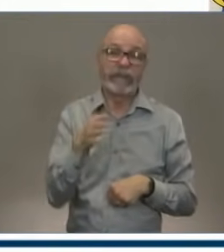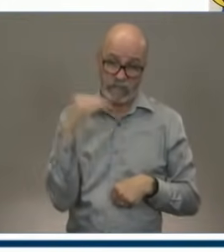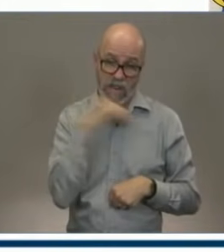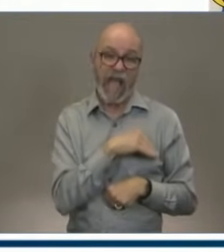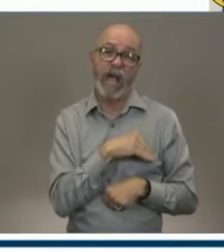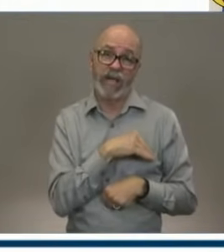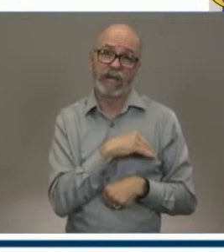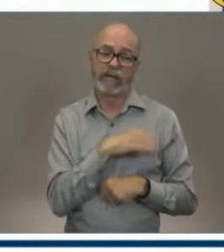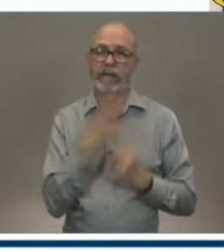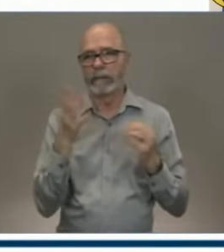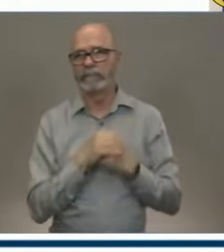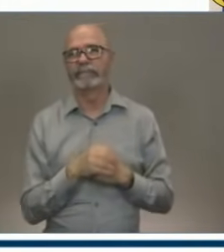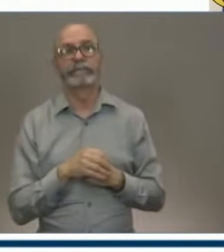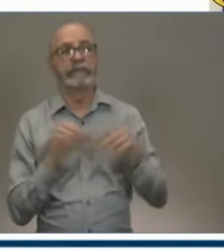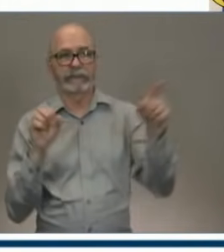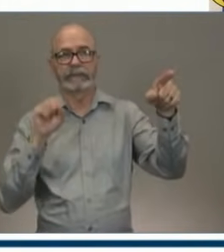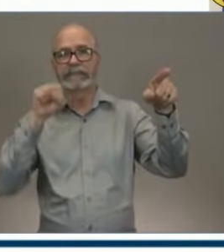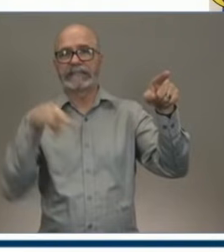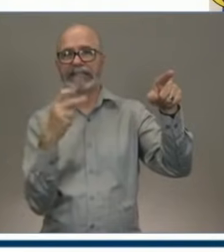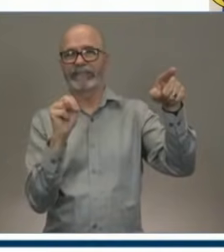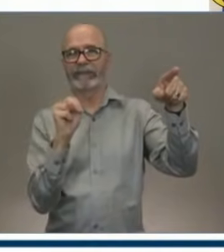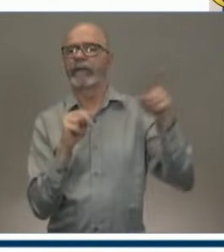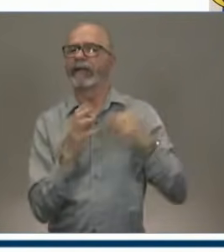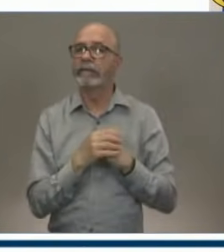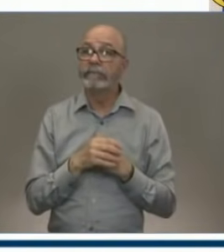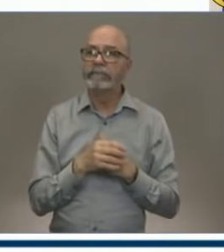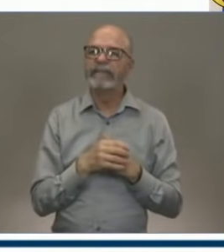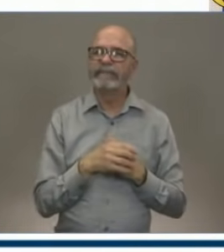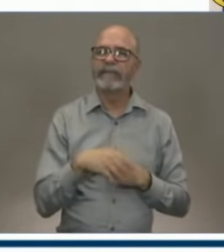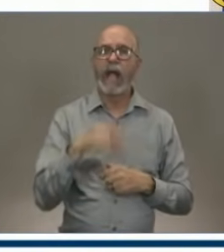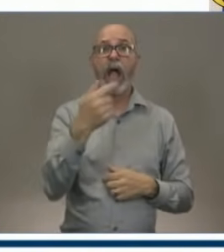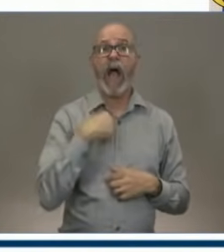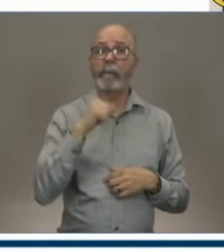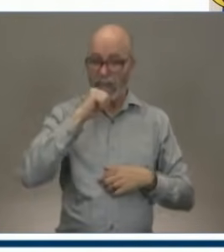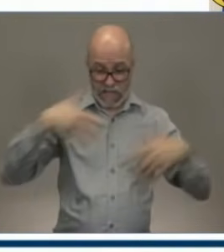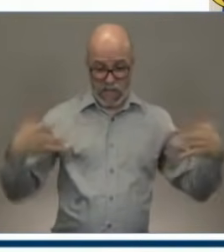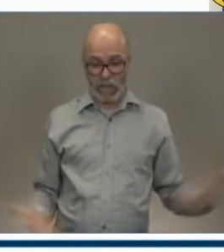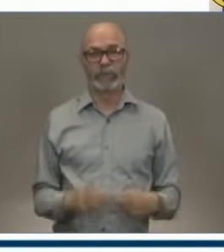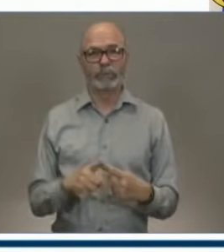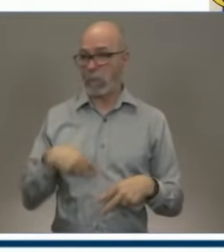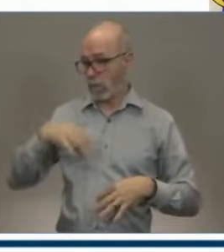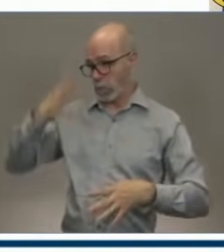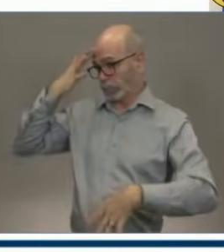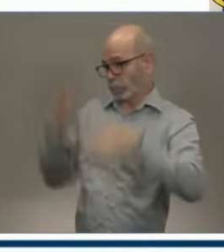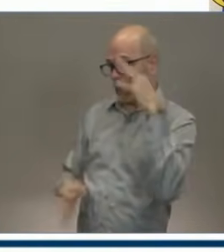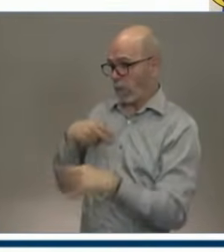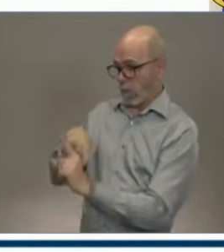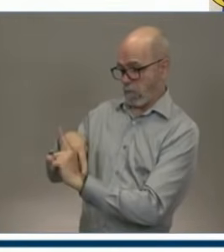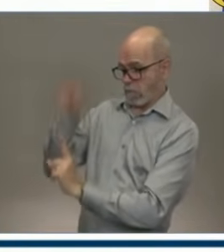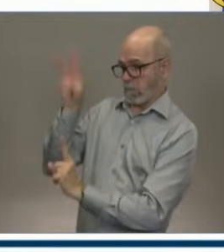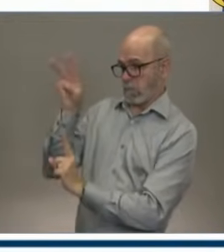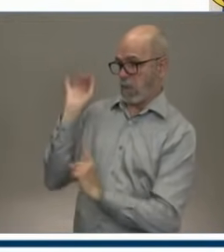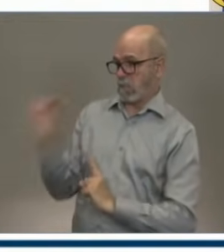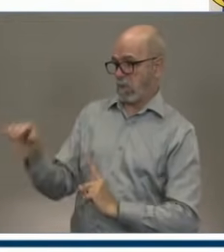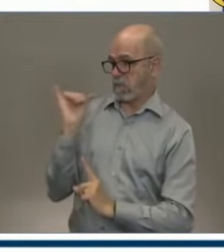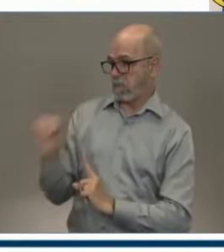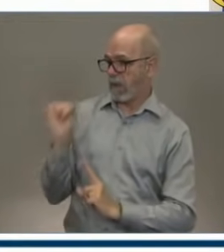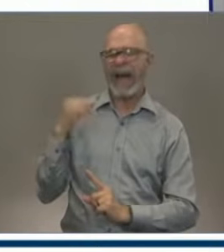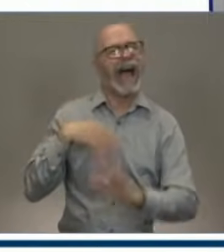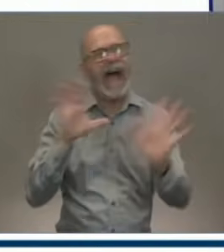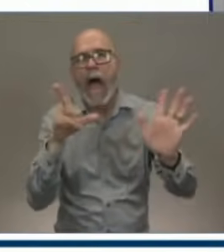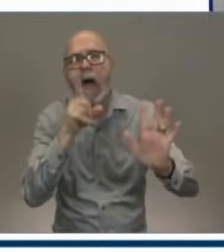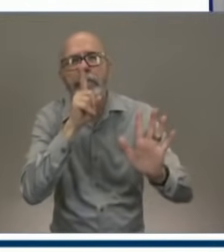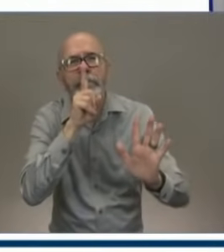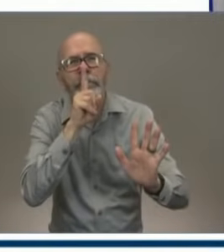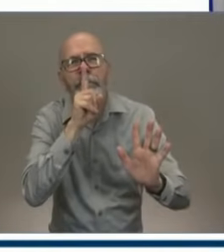Nova Scotians just to recognize we're not here to judge you. We're really here, the information you provide to public health is between you and public